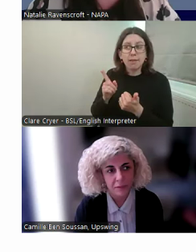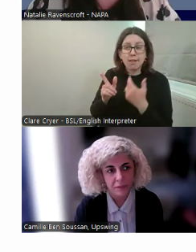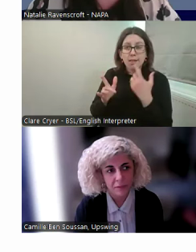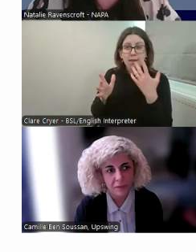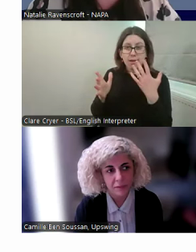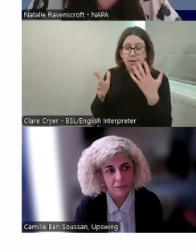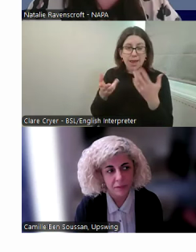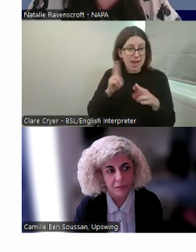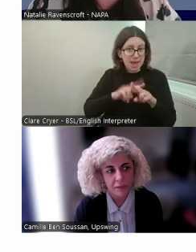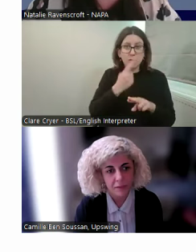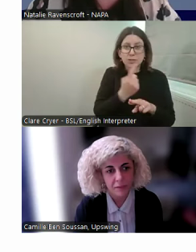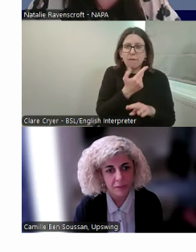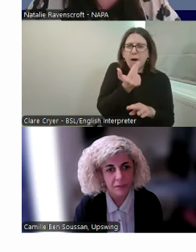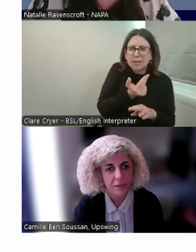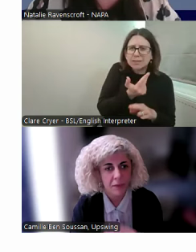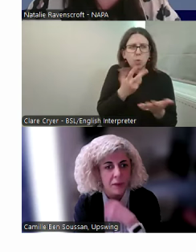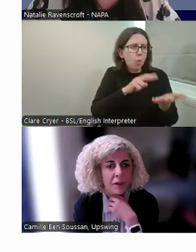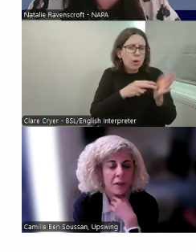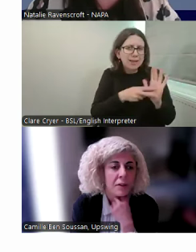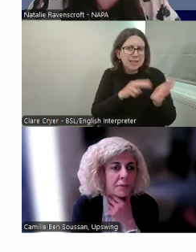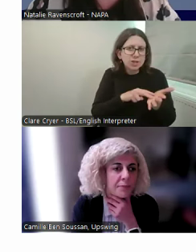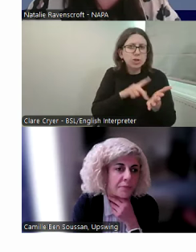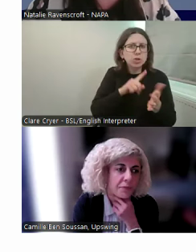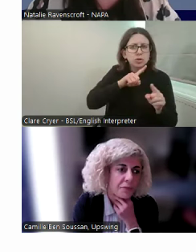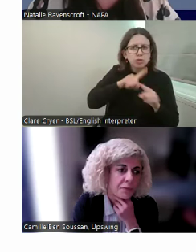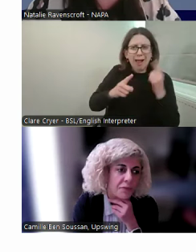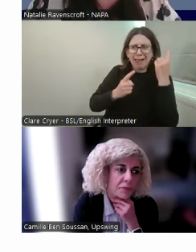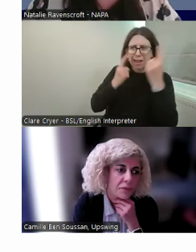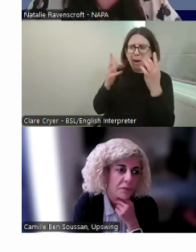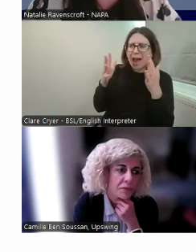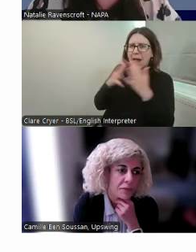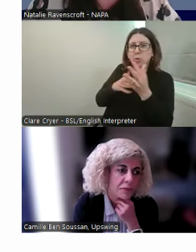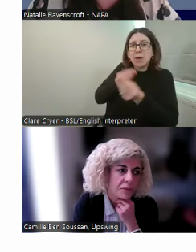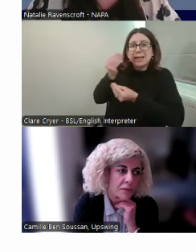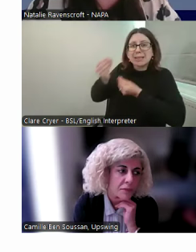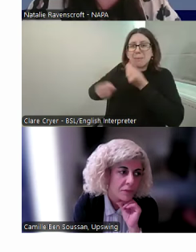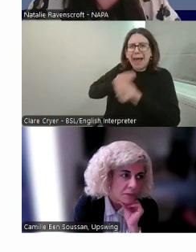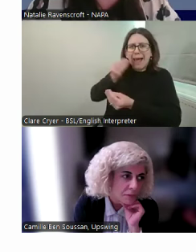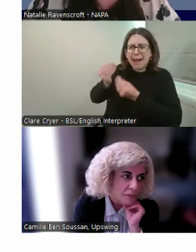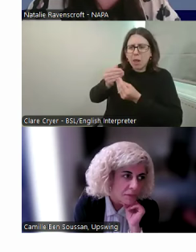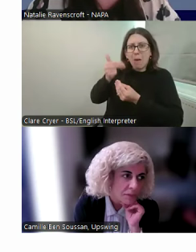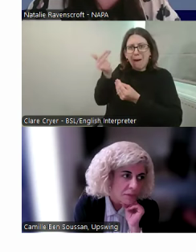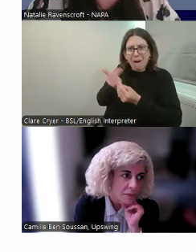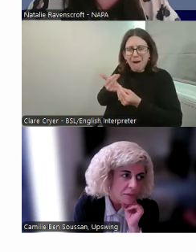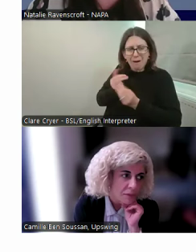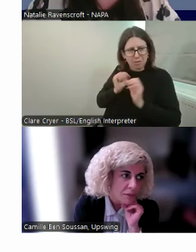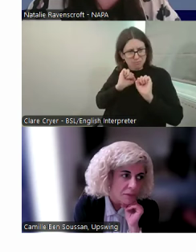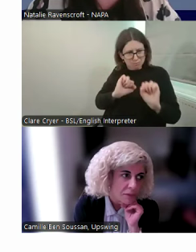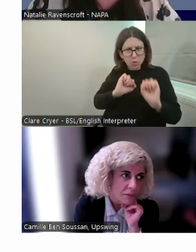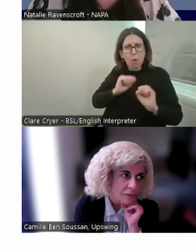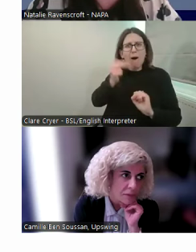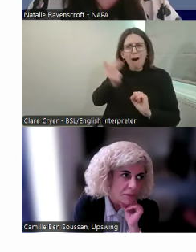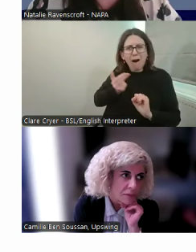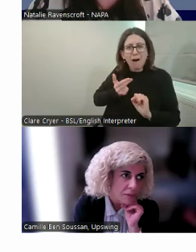an artist or arts organisation, how to explain your practice or your art form in ways that feel